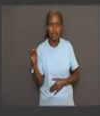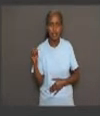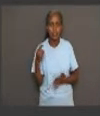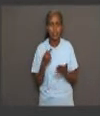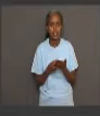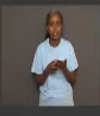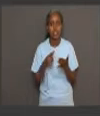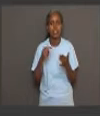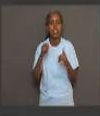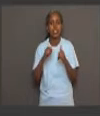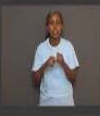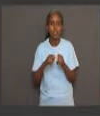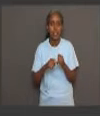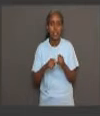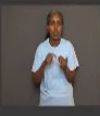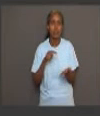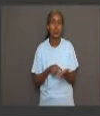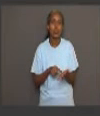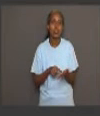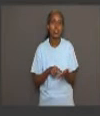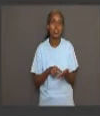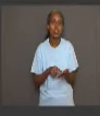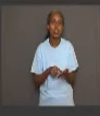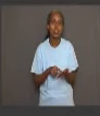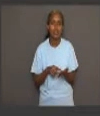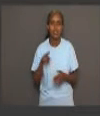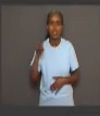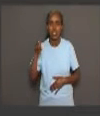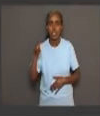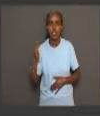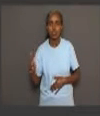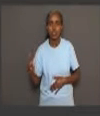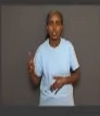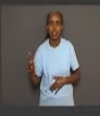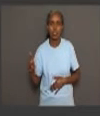their terminal points at x1,